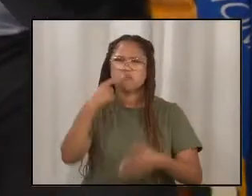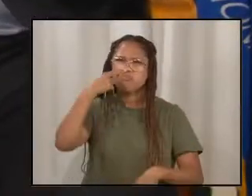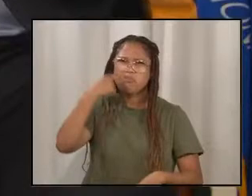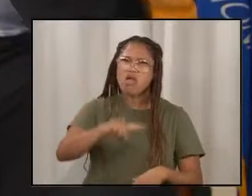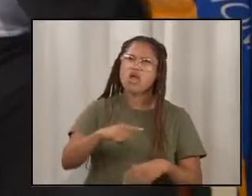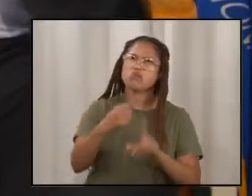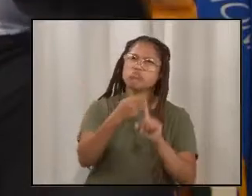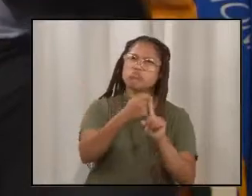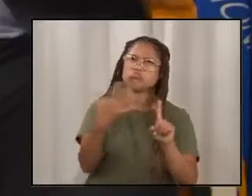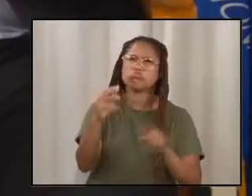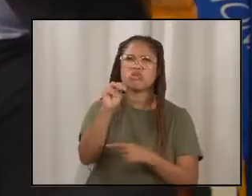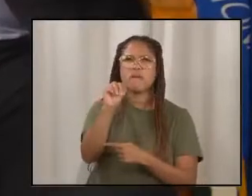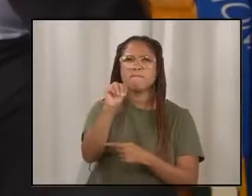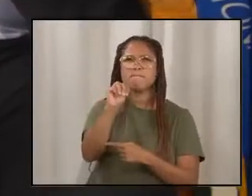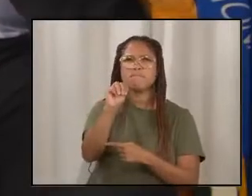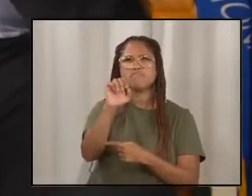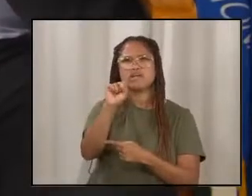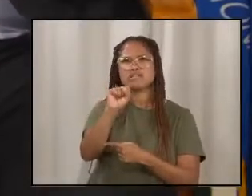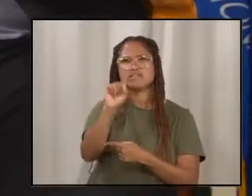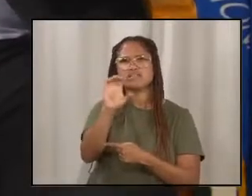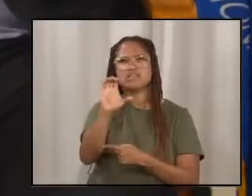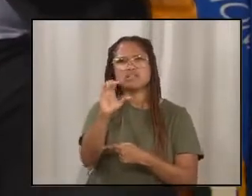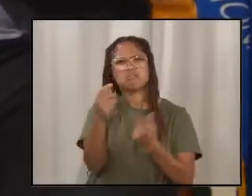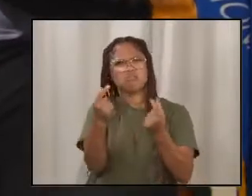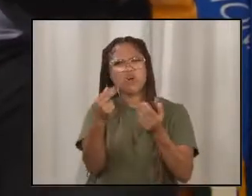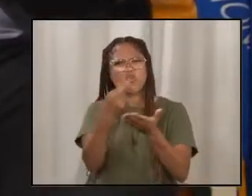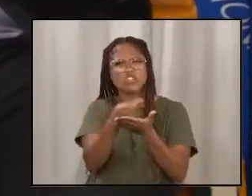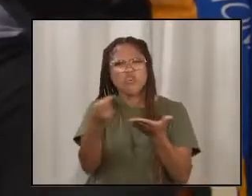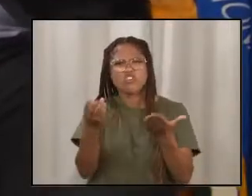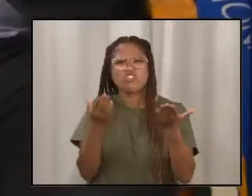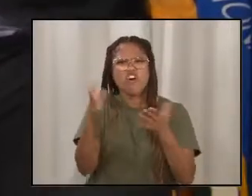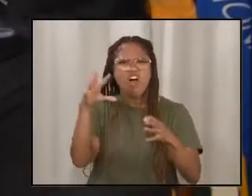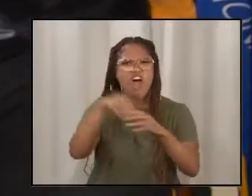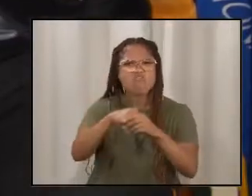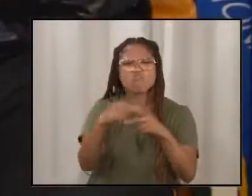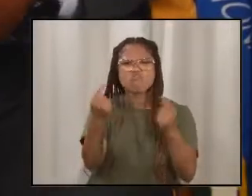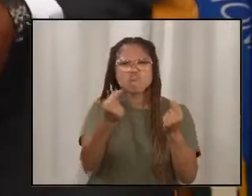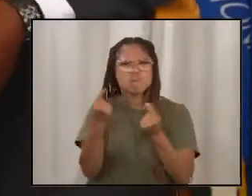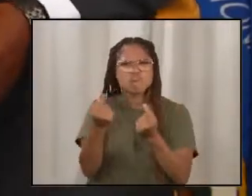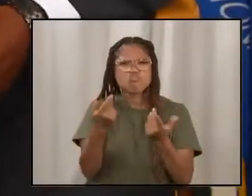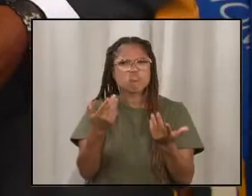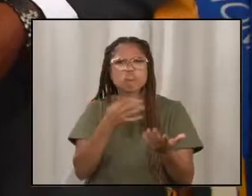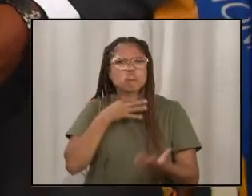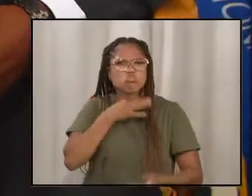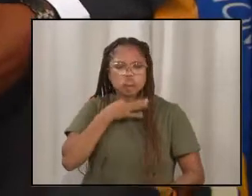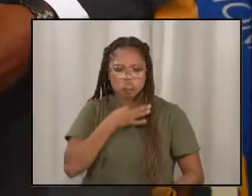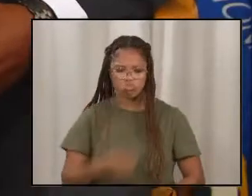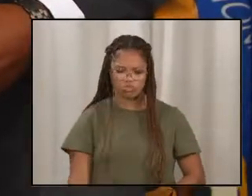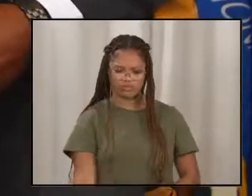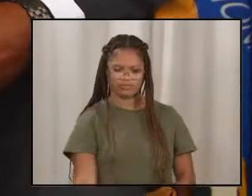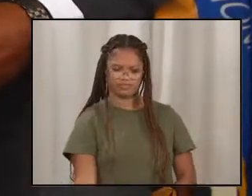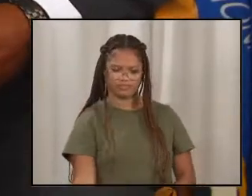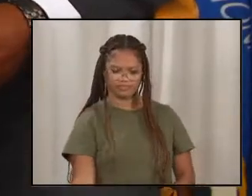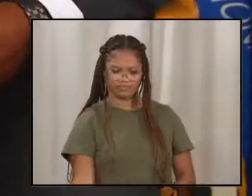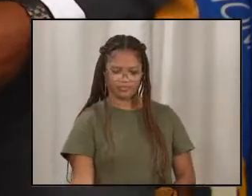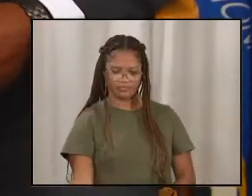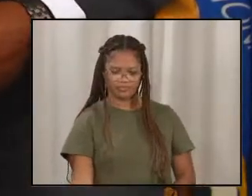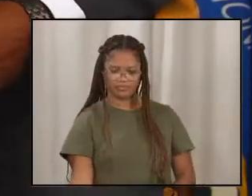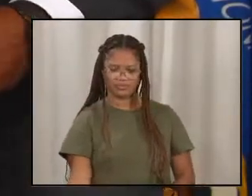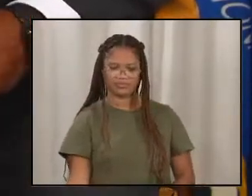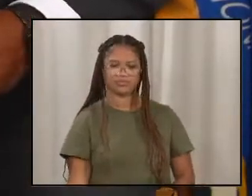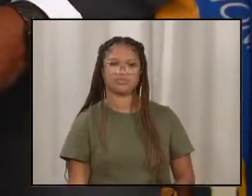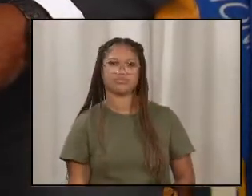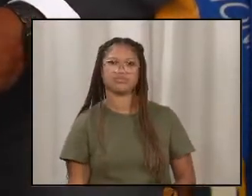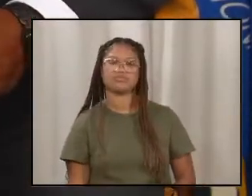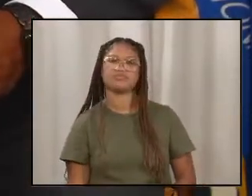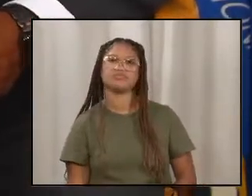about the MSC though? What are the resources and services that you offer at the MSC? Yeah, great question.